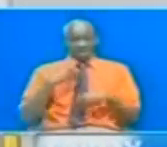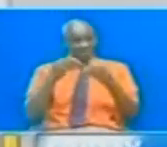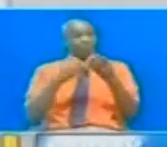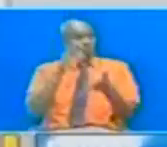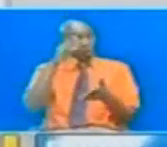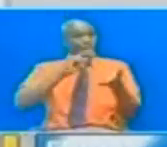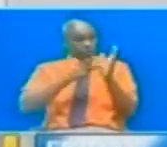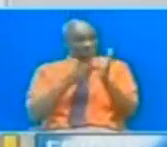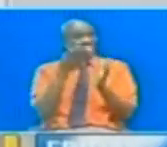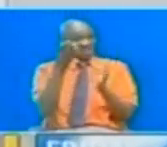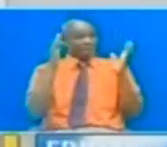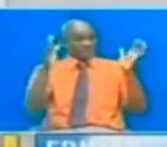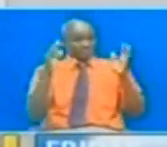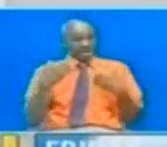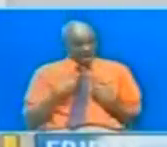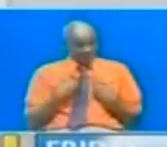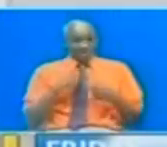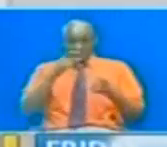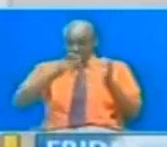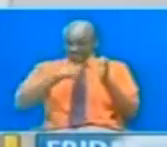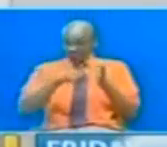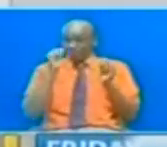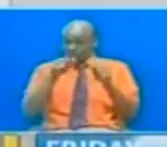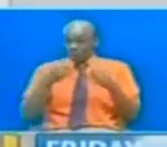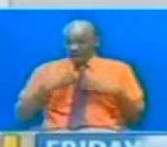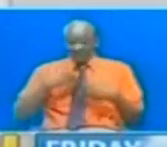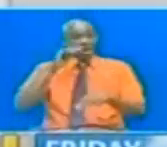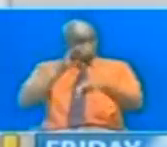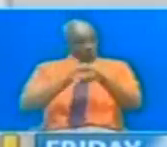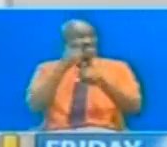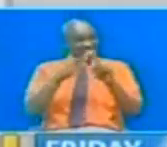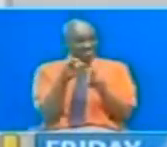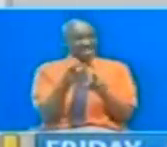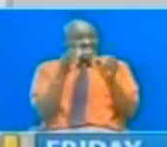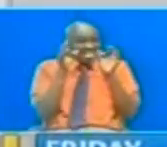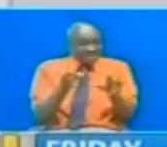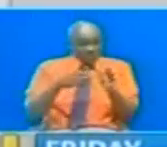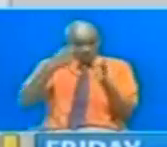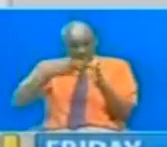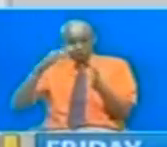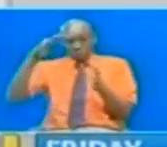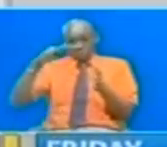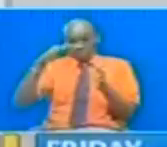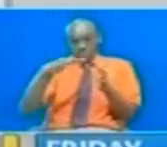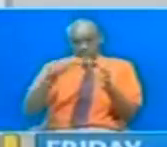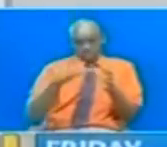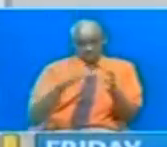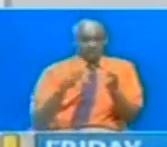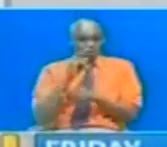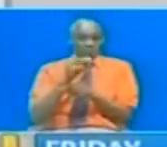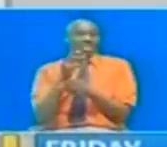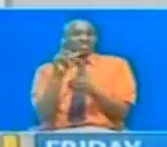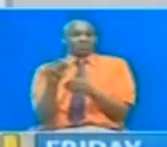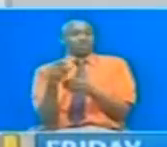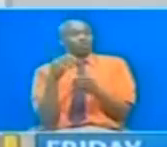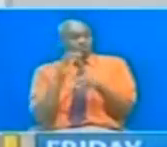to finance their mega projects, while the manufacturers are likely to have a good year if production costs will come down. Other companies to watch are